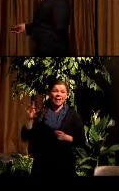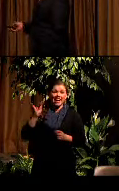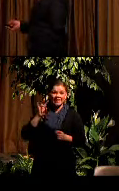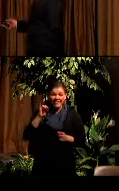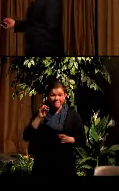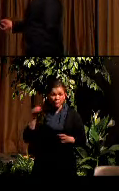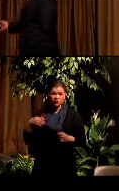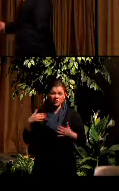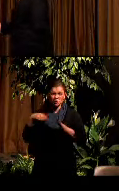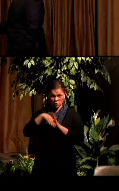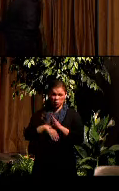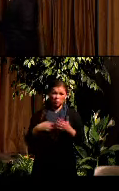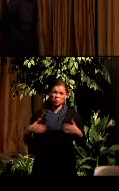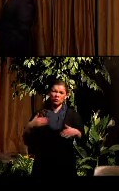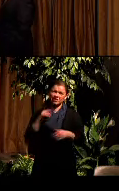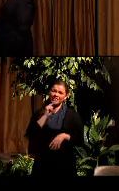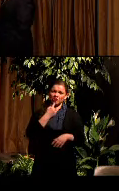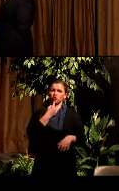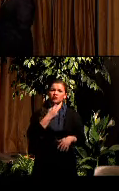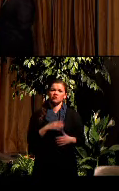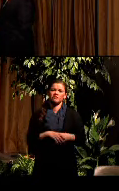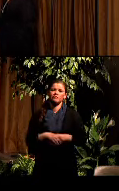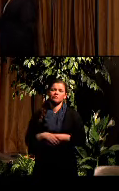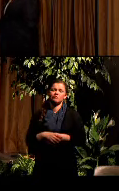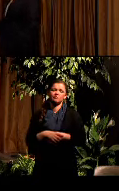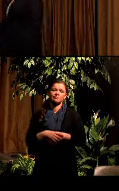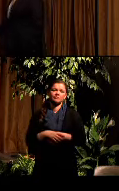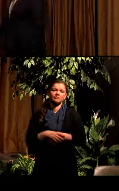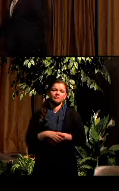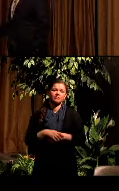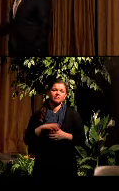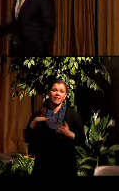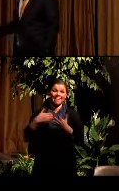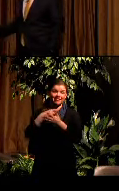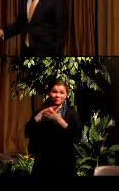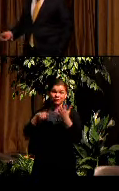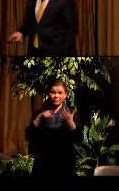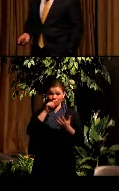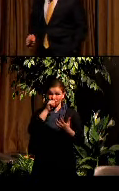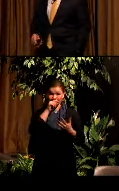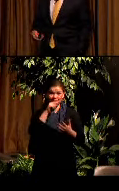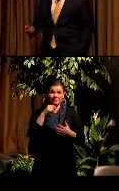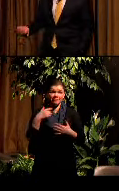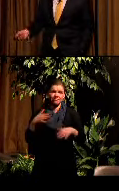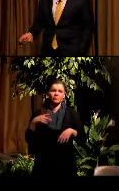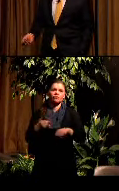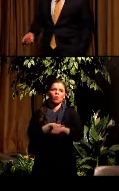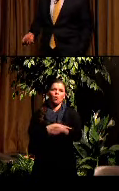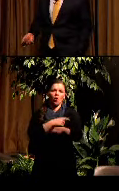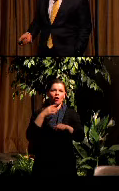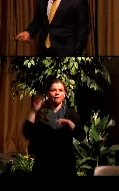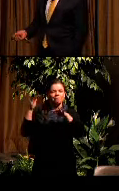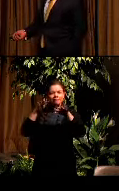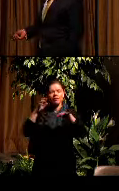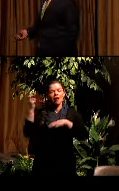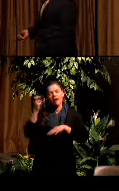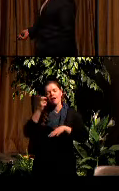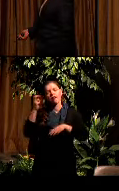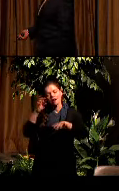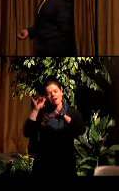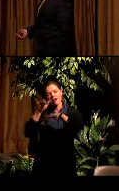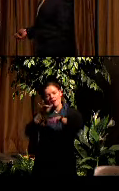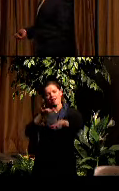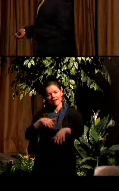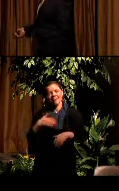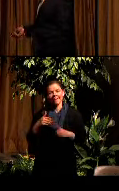warbler, over 70% decline. All these species are actually long-distance migratory birds that spend the majority of the annual cycle in the